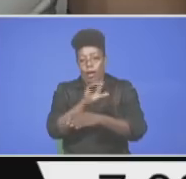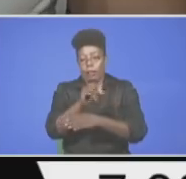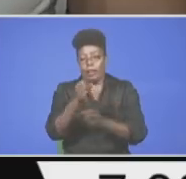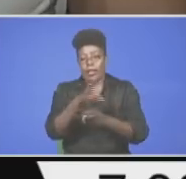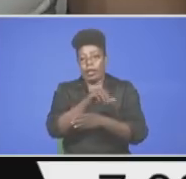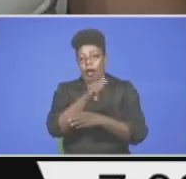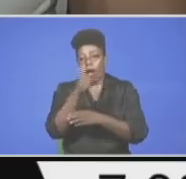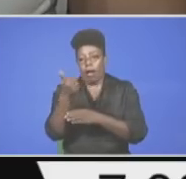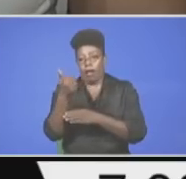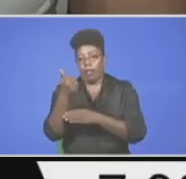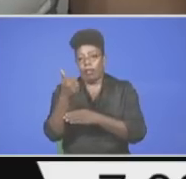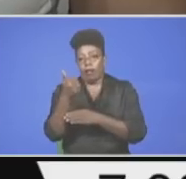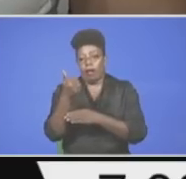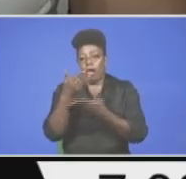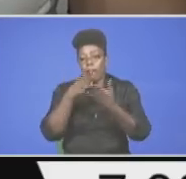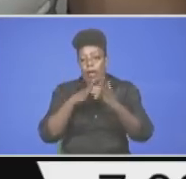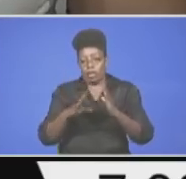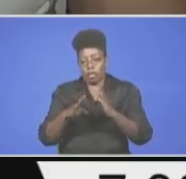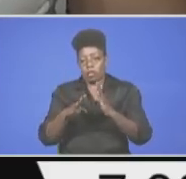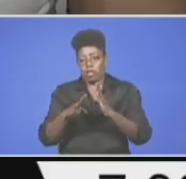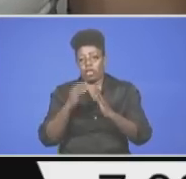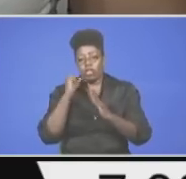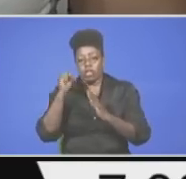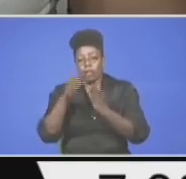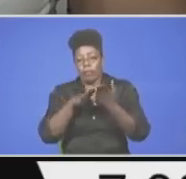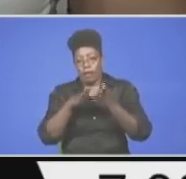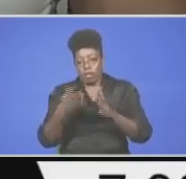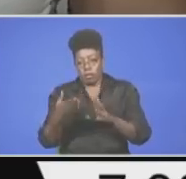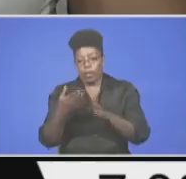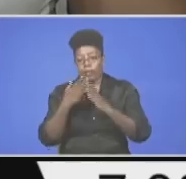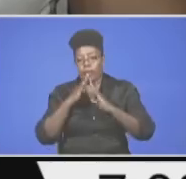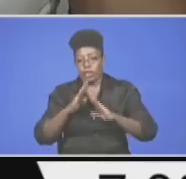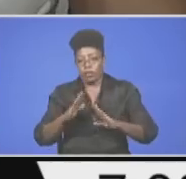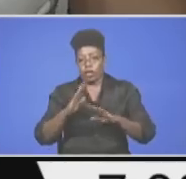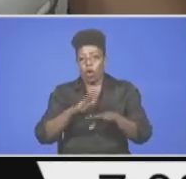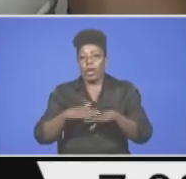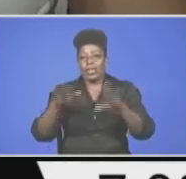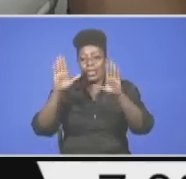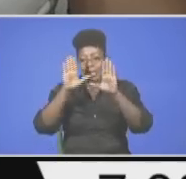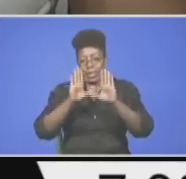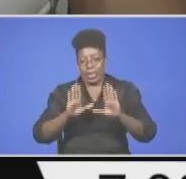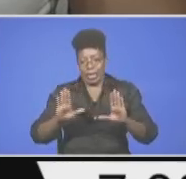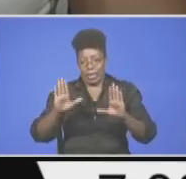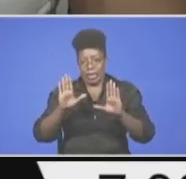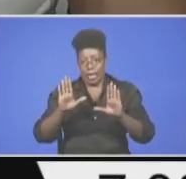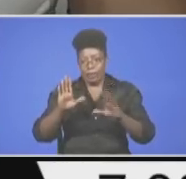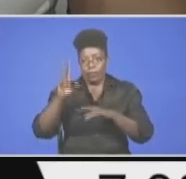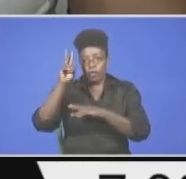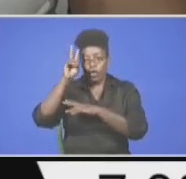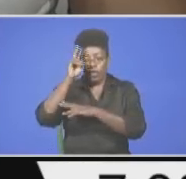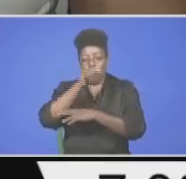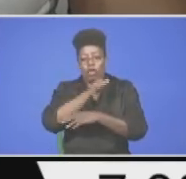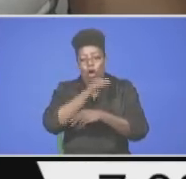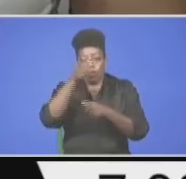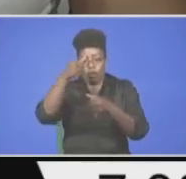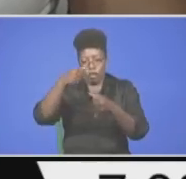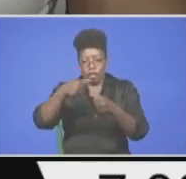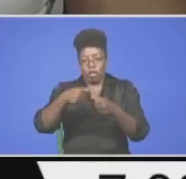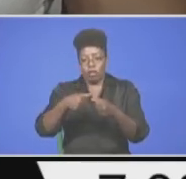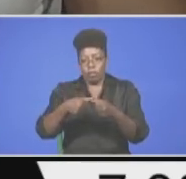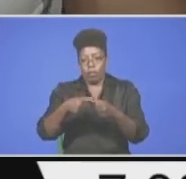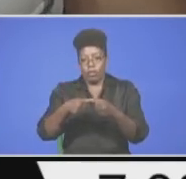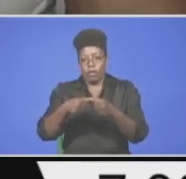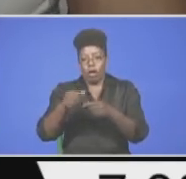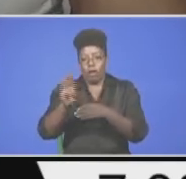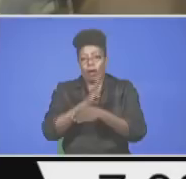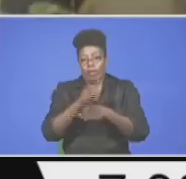others, passed away peacefully at her home surrounded by family on Sunday. Vaughn Albury reflects on aspects of her busy